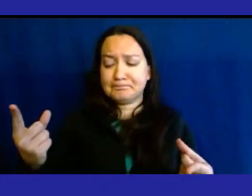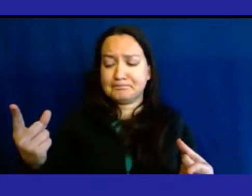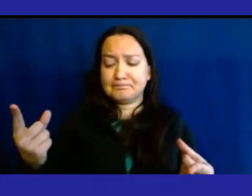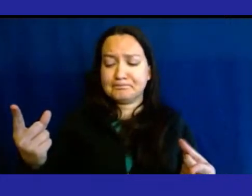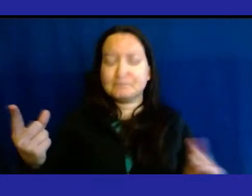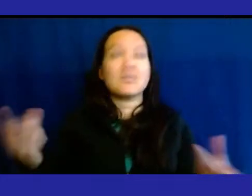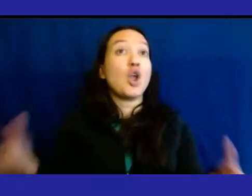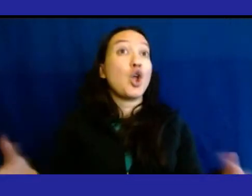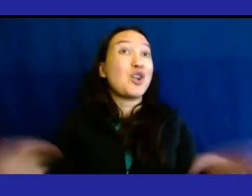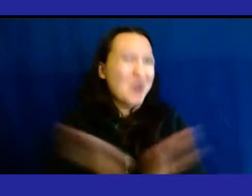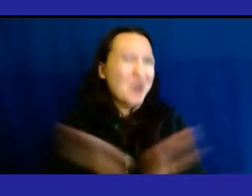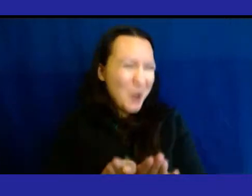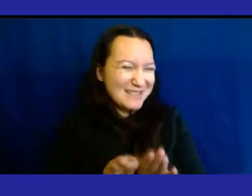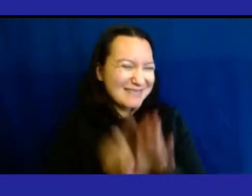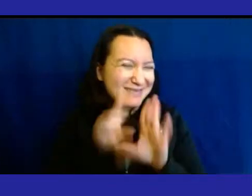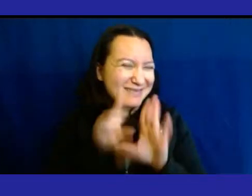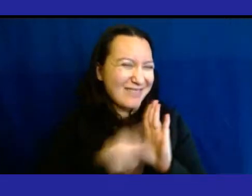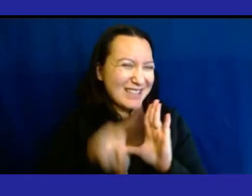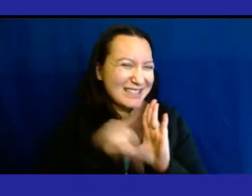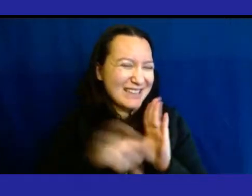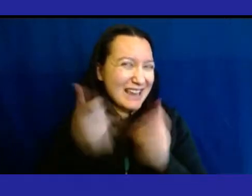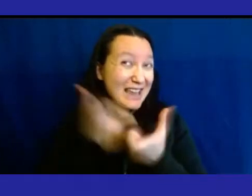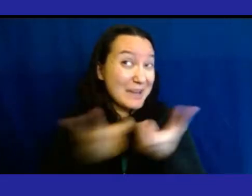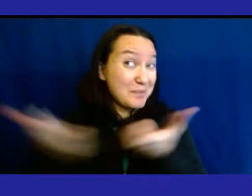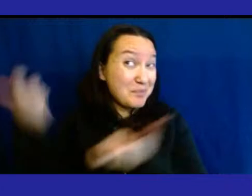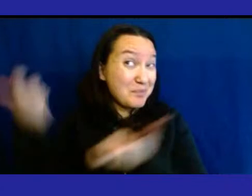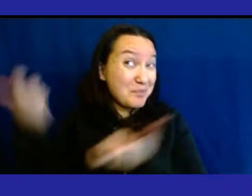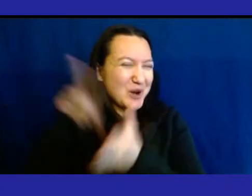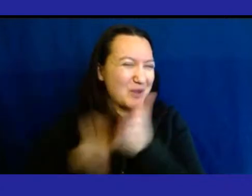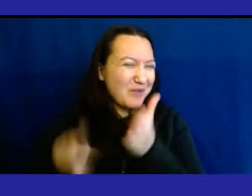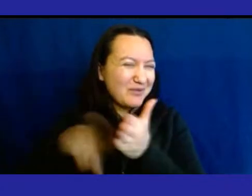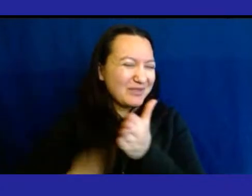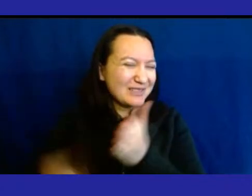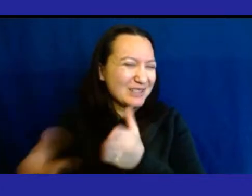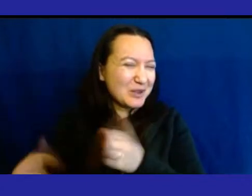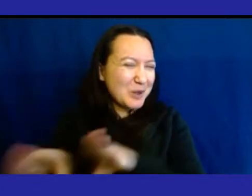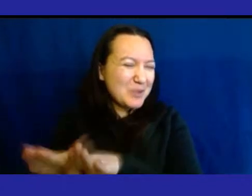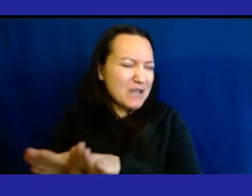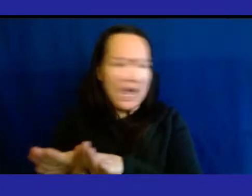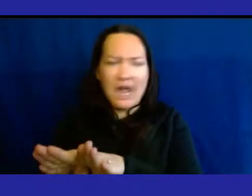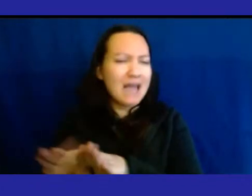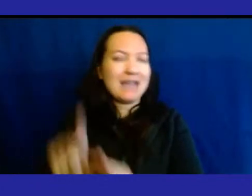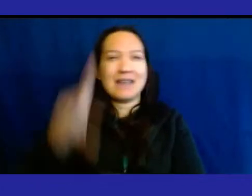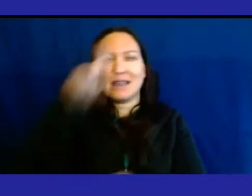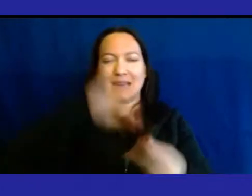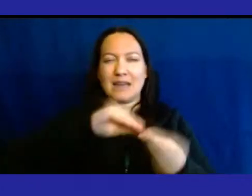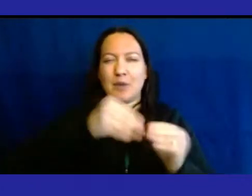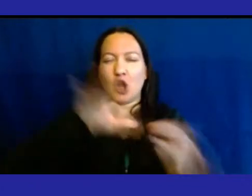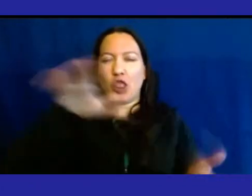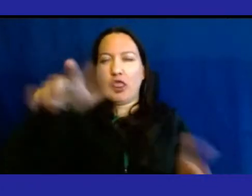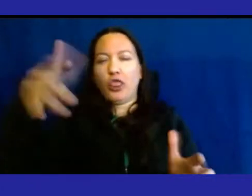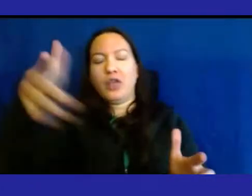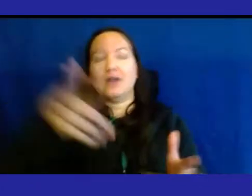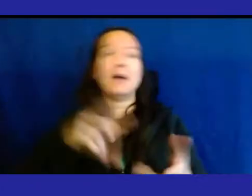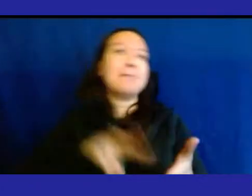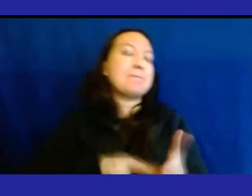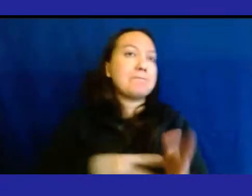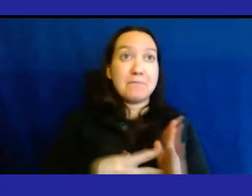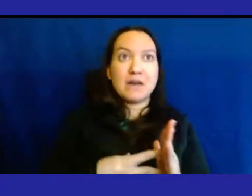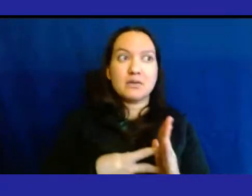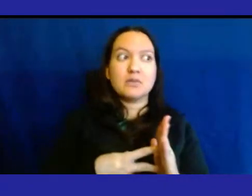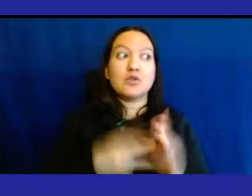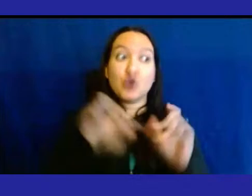out the investigations, administratively closing it, which I think is skewing our numbers, but does not mean that there have been